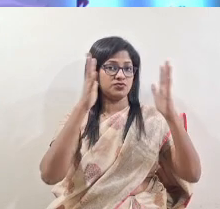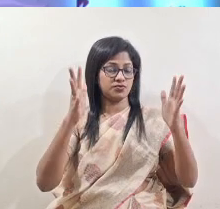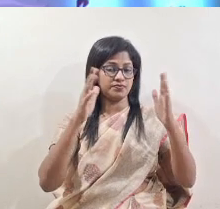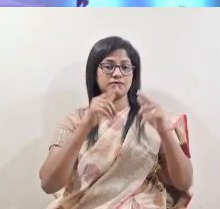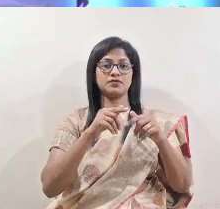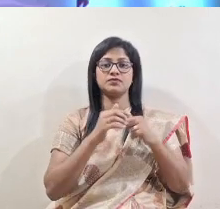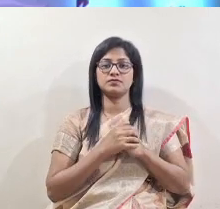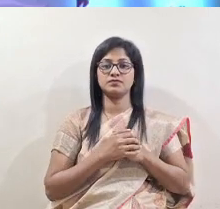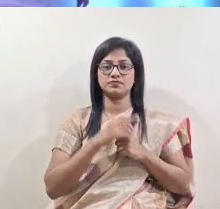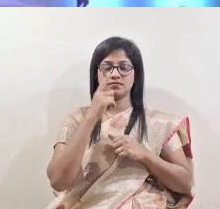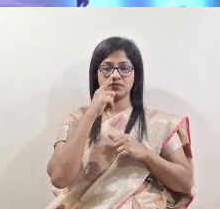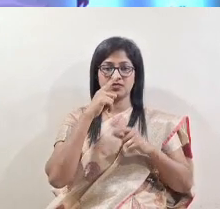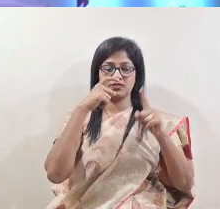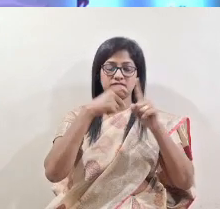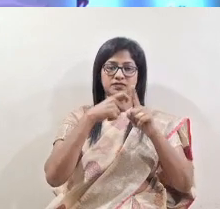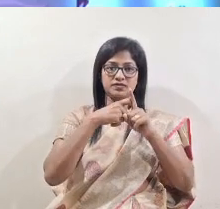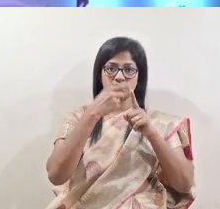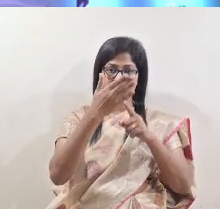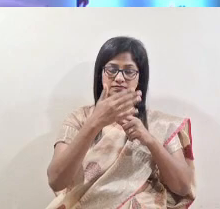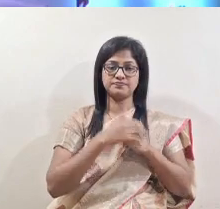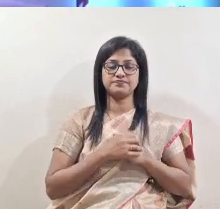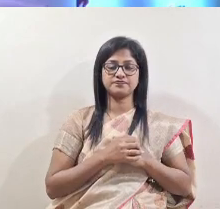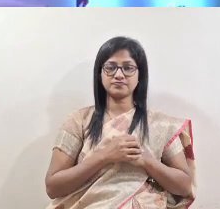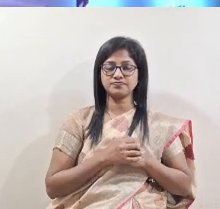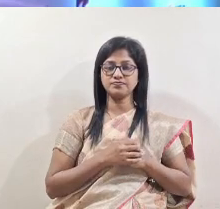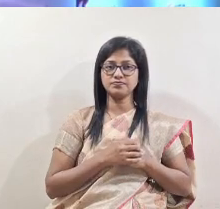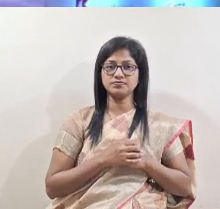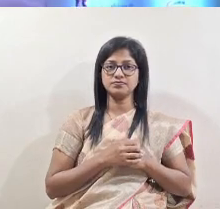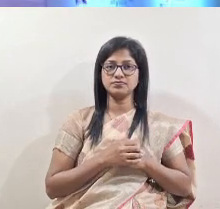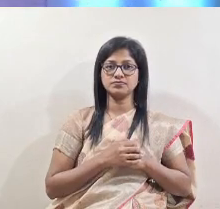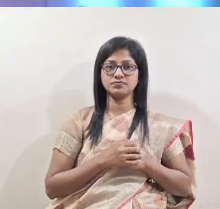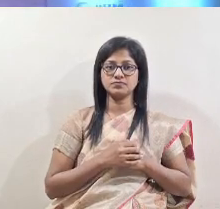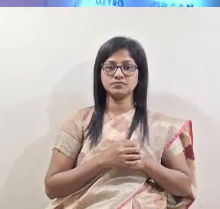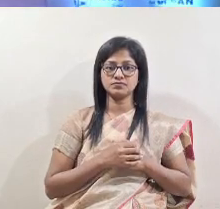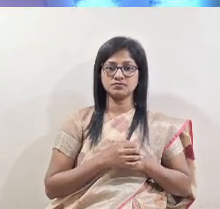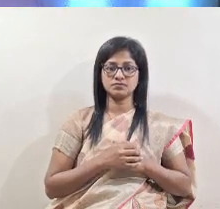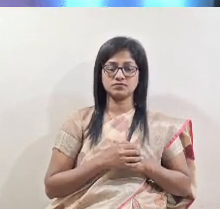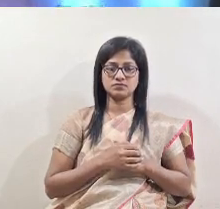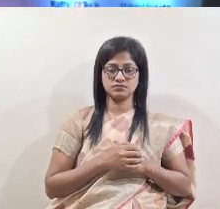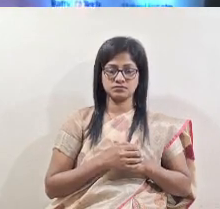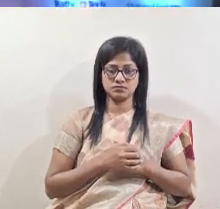Thank you so much, Ms. Kartika. So